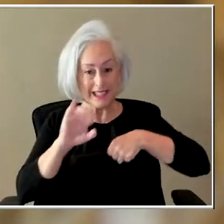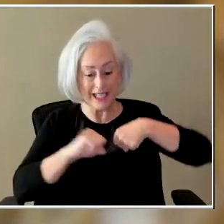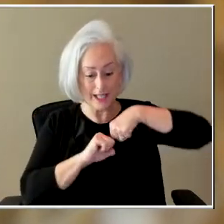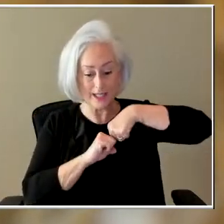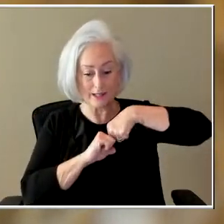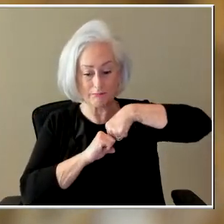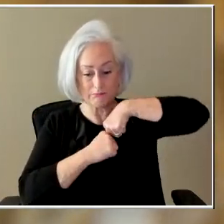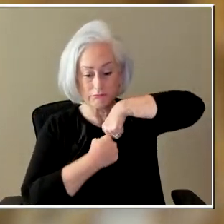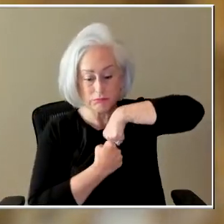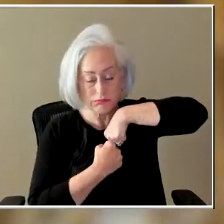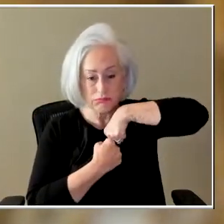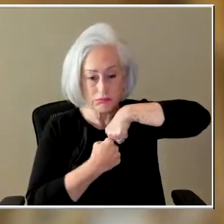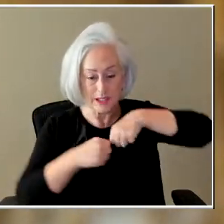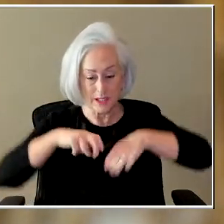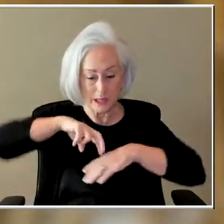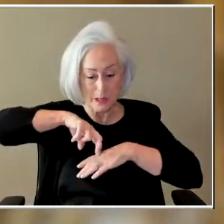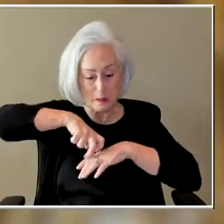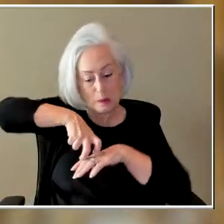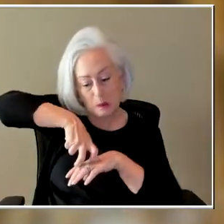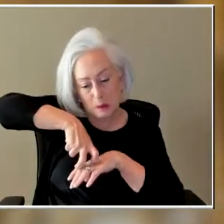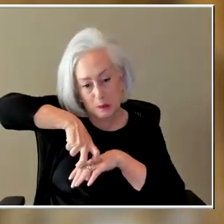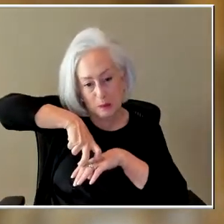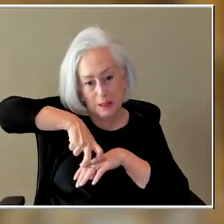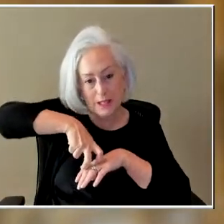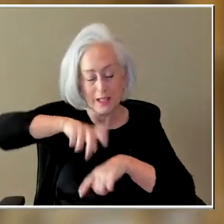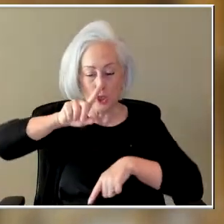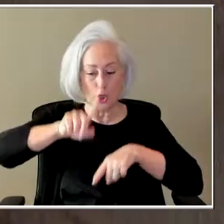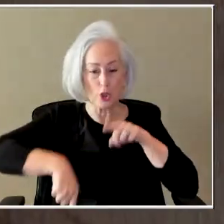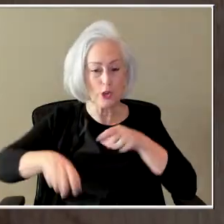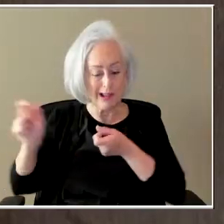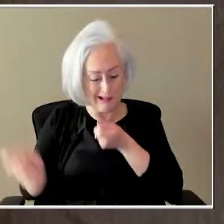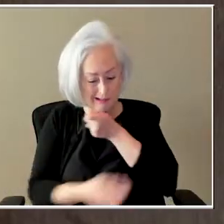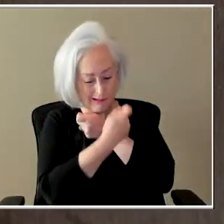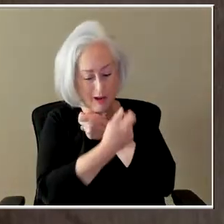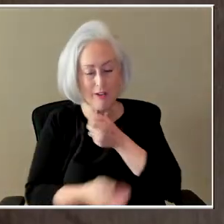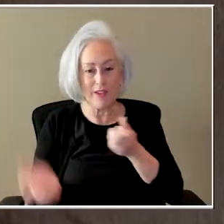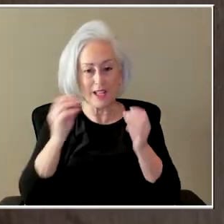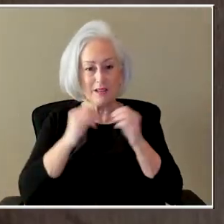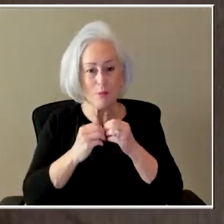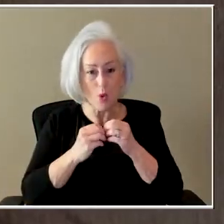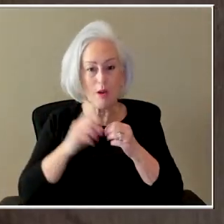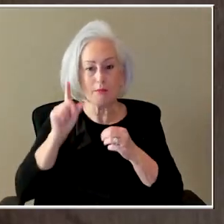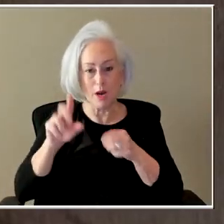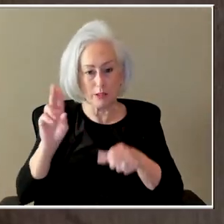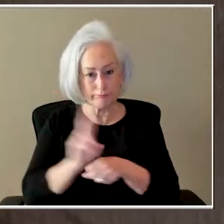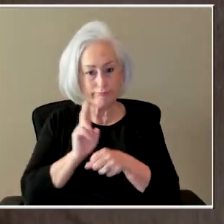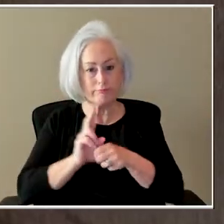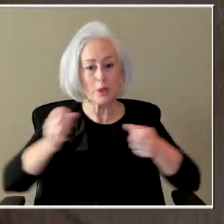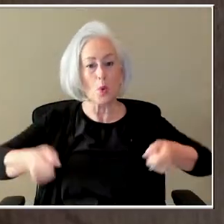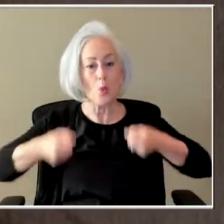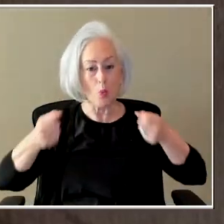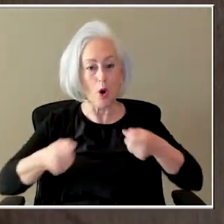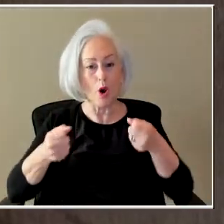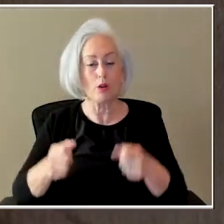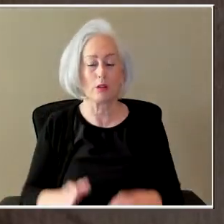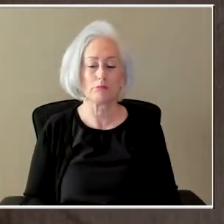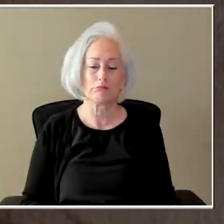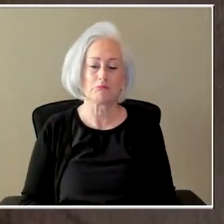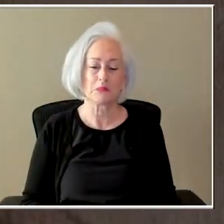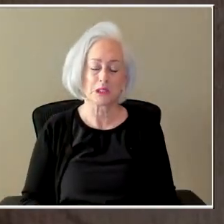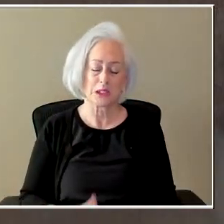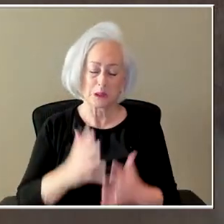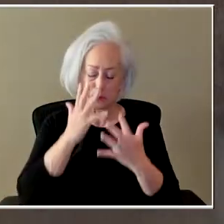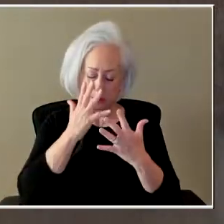a walker. That was very depressing for me because I had been so used to being